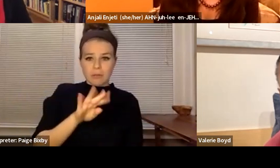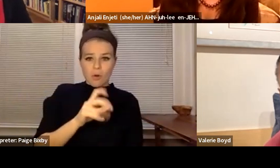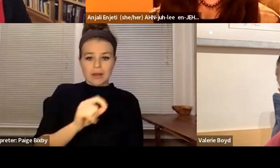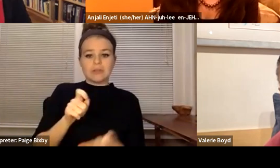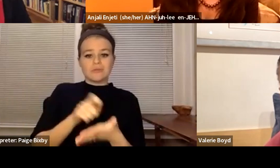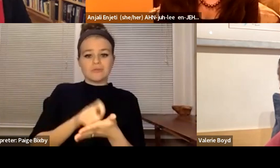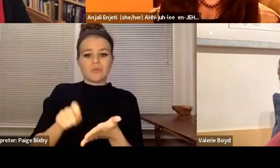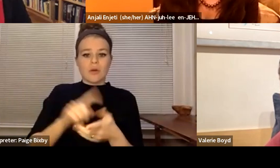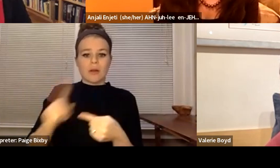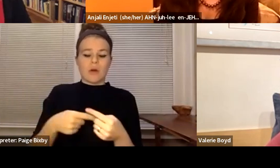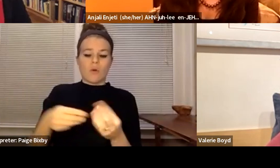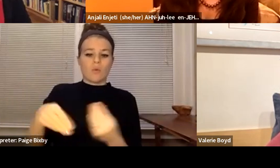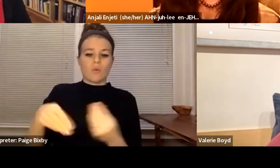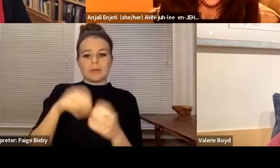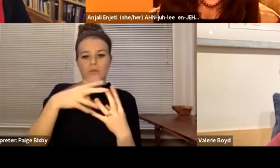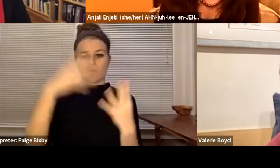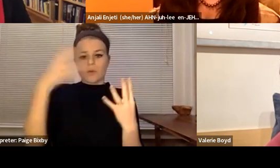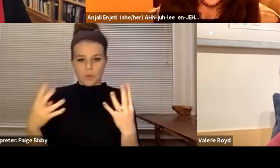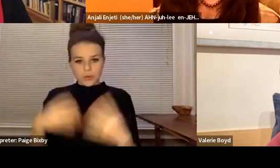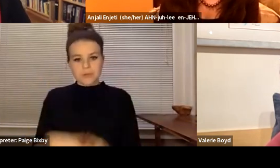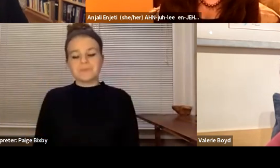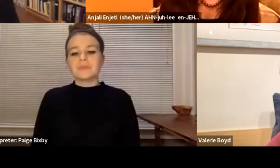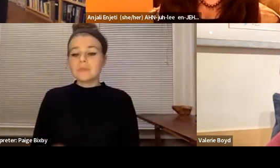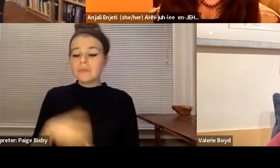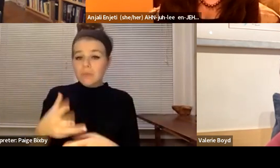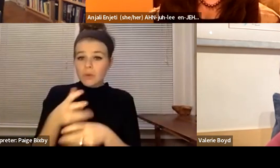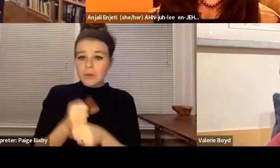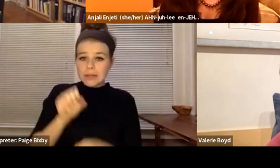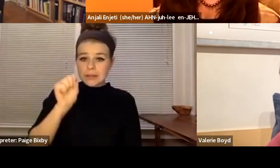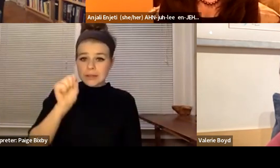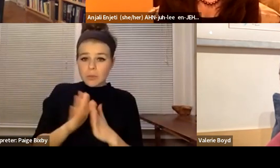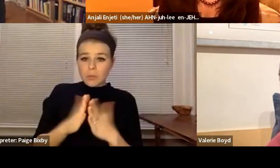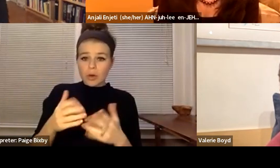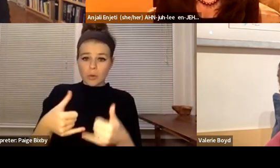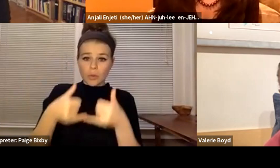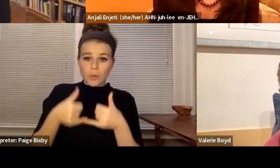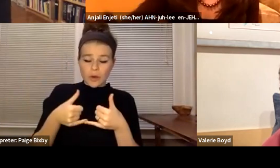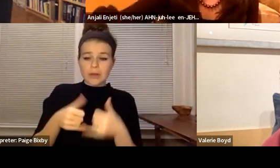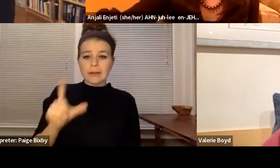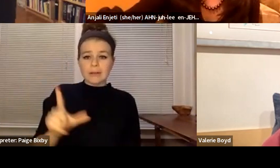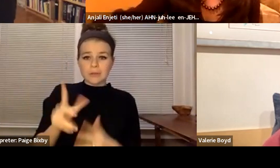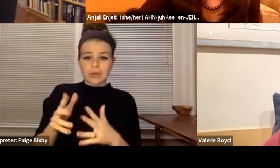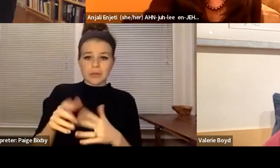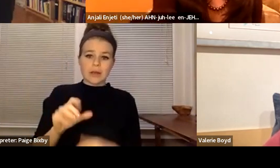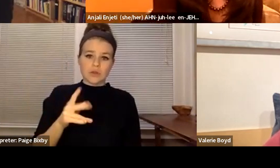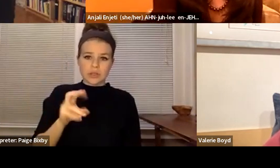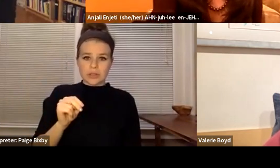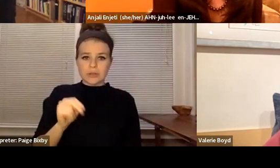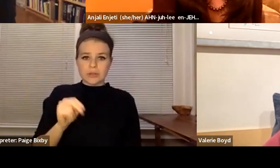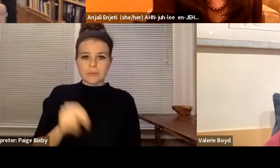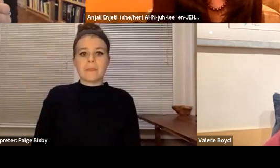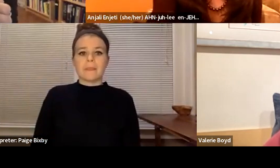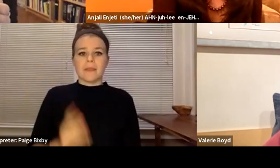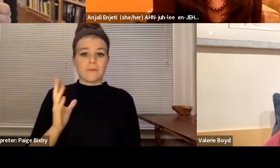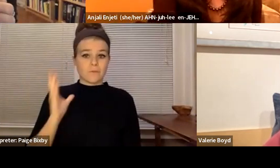The Life of Zora Neale Hurston, winner of the Southern Book Award and the American Library Association's Notable Book Award. Formerly the